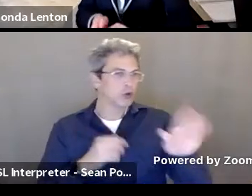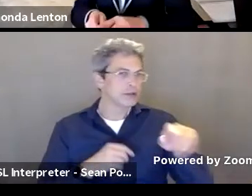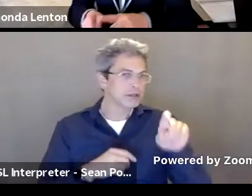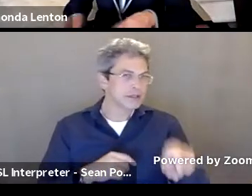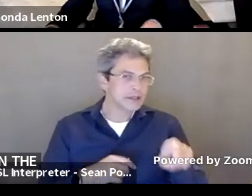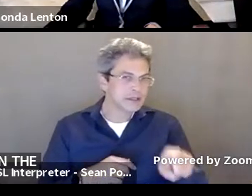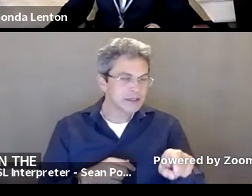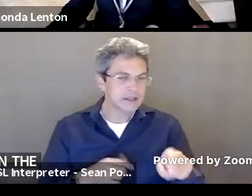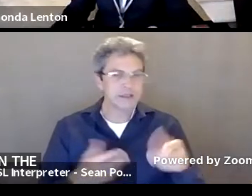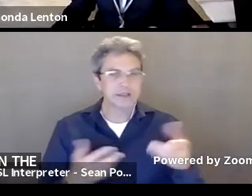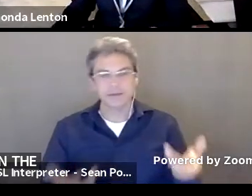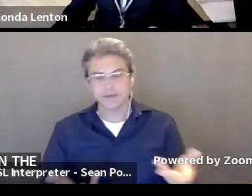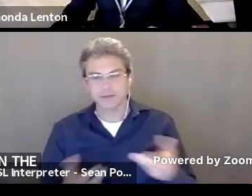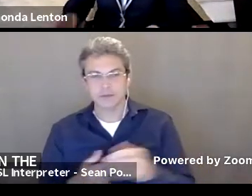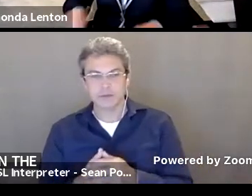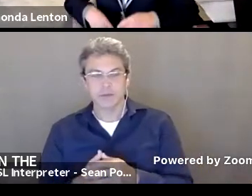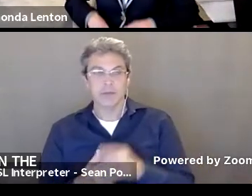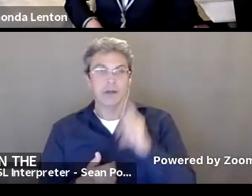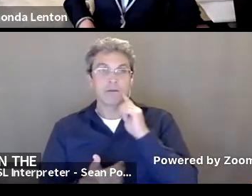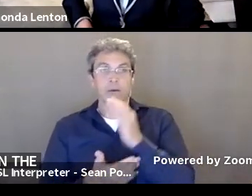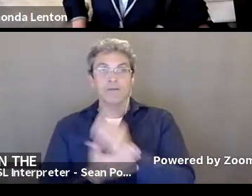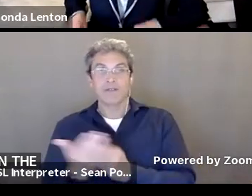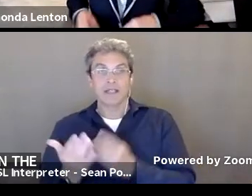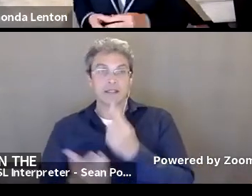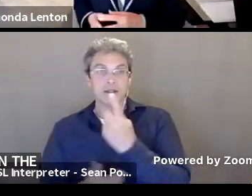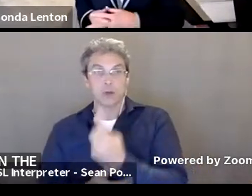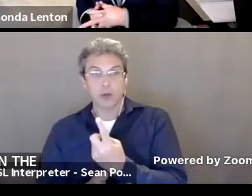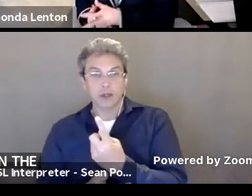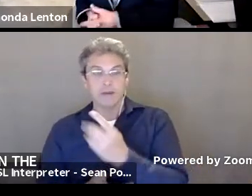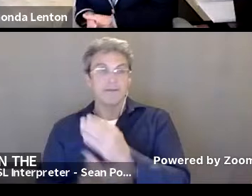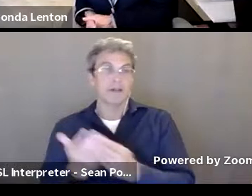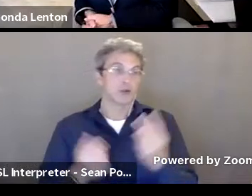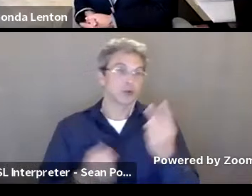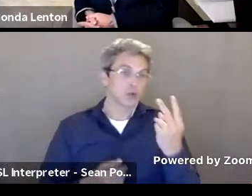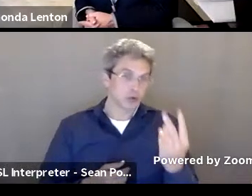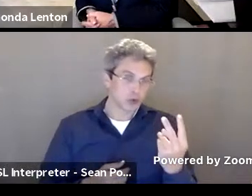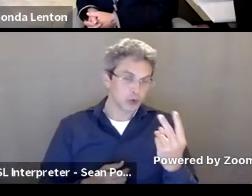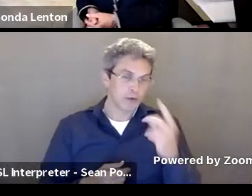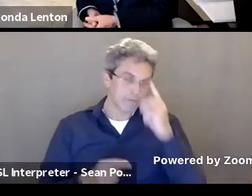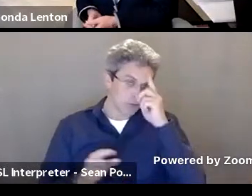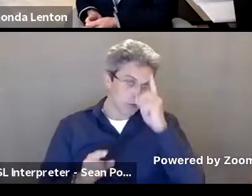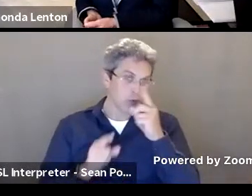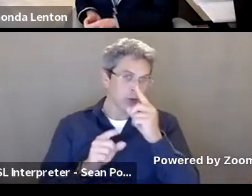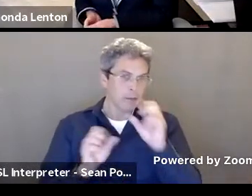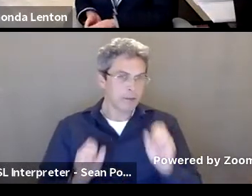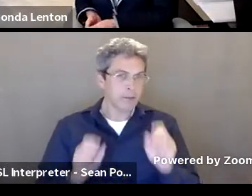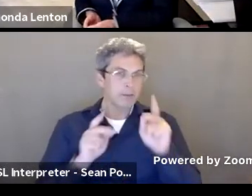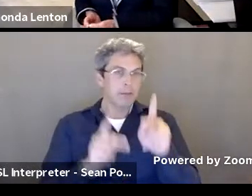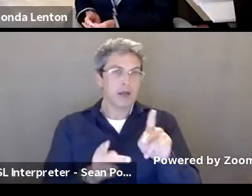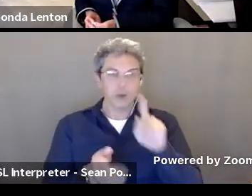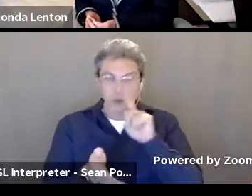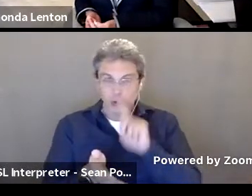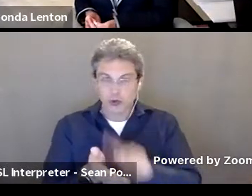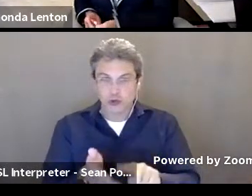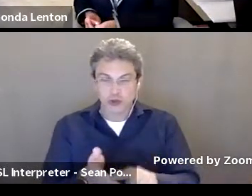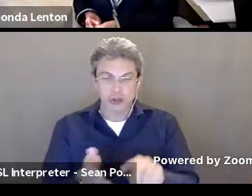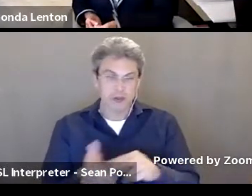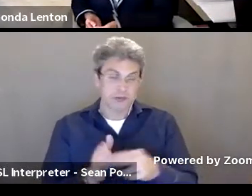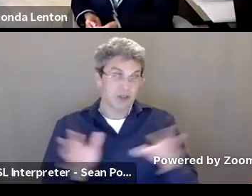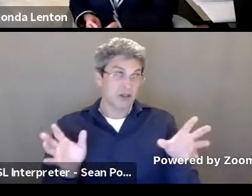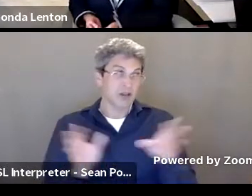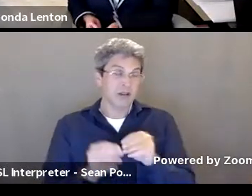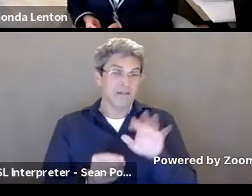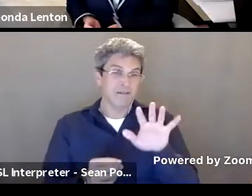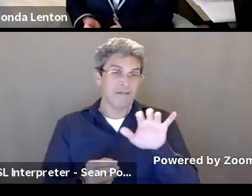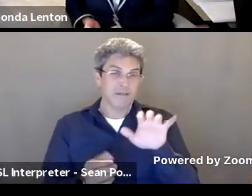So far in phase 1 and 2 of what we call ramping up research, we have about 500 researchers, that